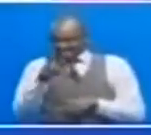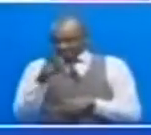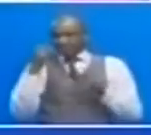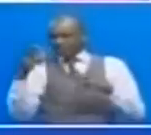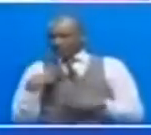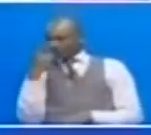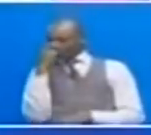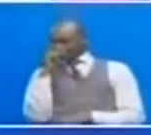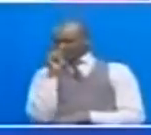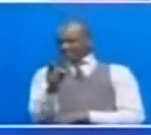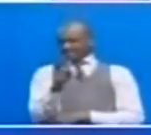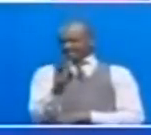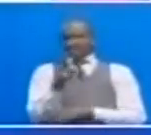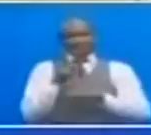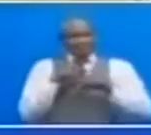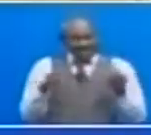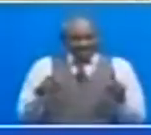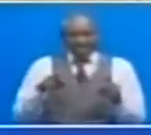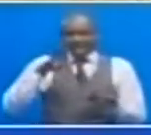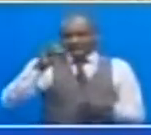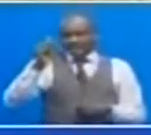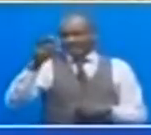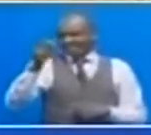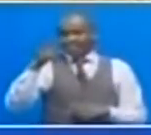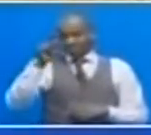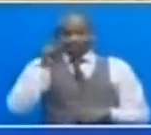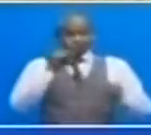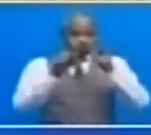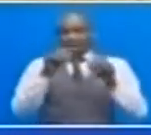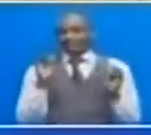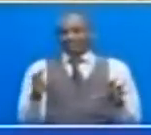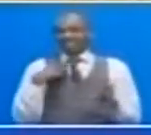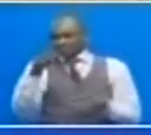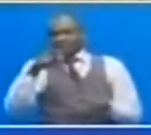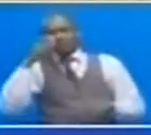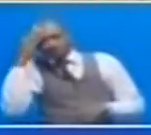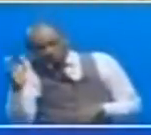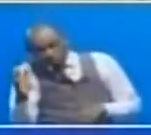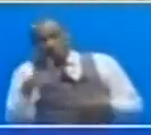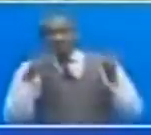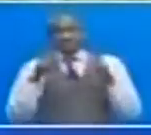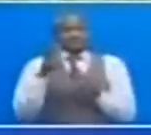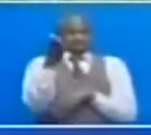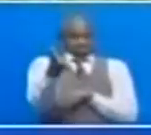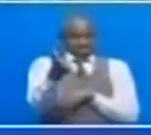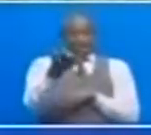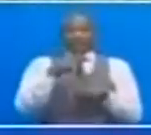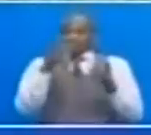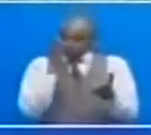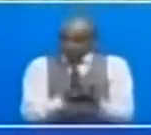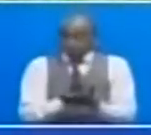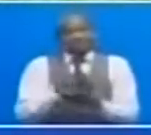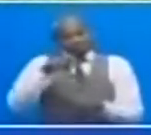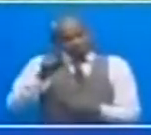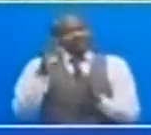raised more questions. But Martin is not quick to point fingers. He says he does not know Pastor Nganga. In fact, all